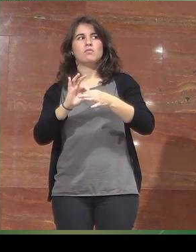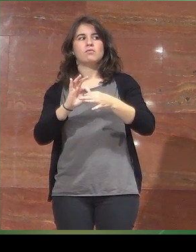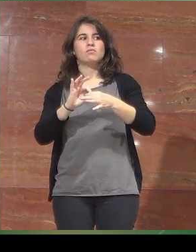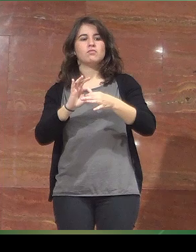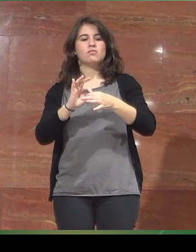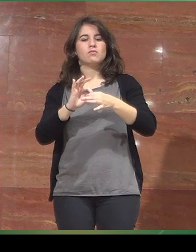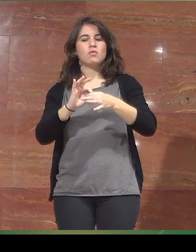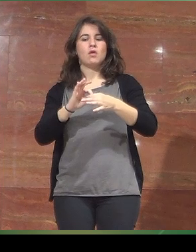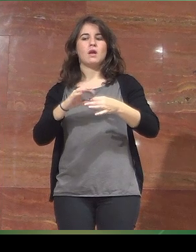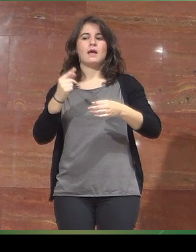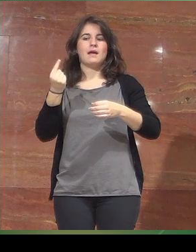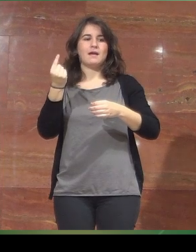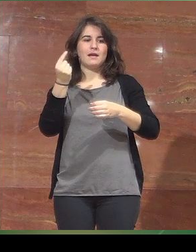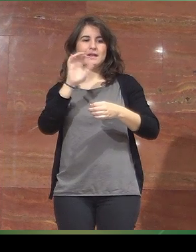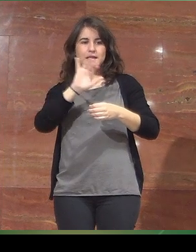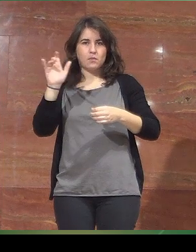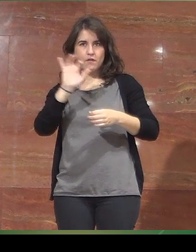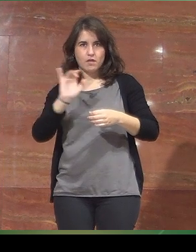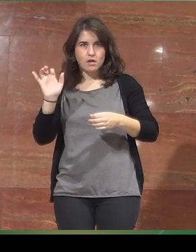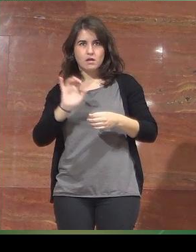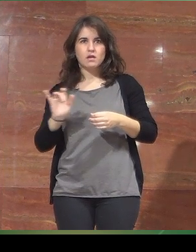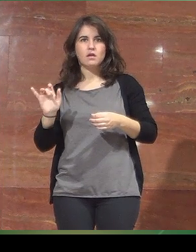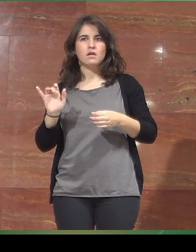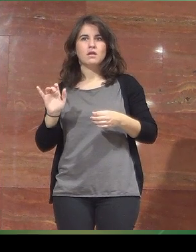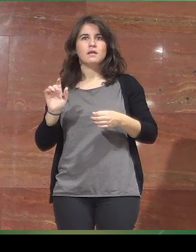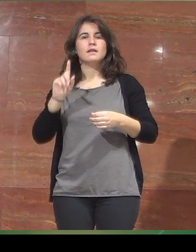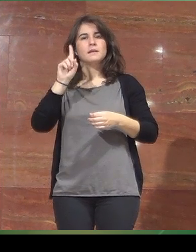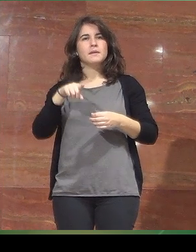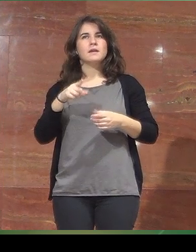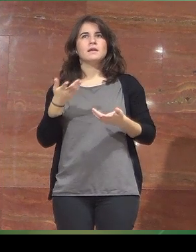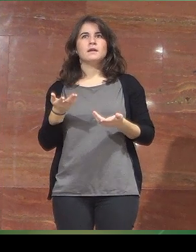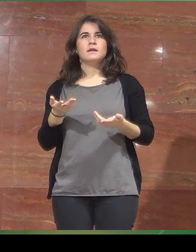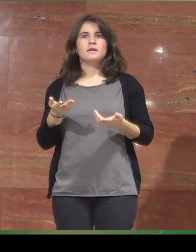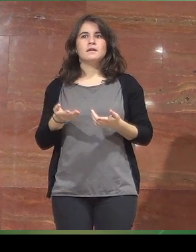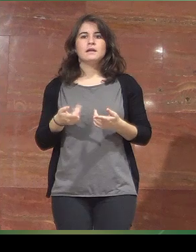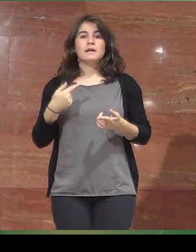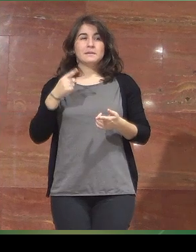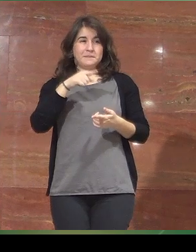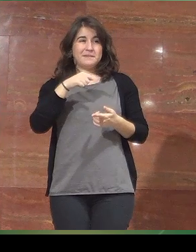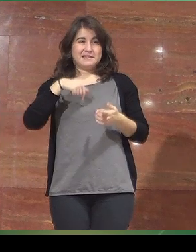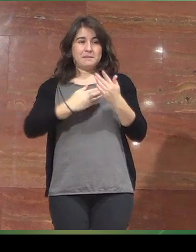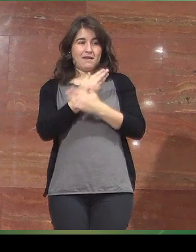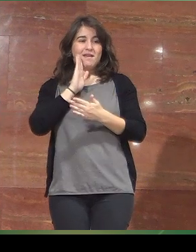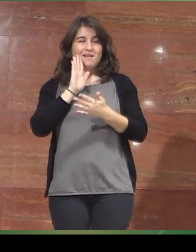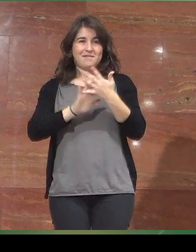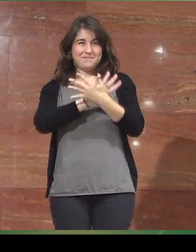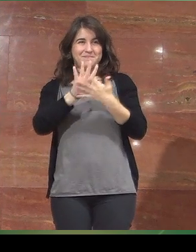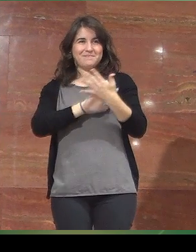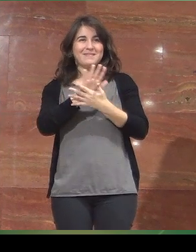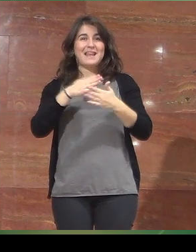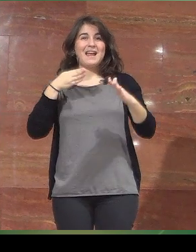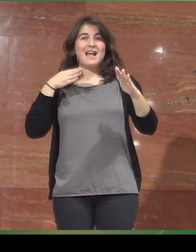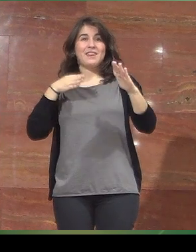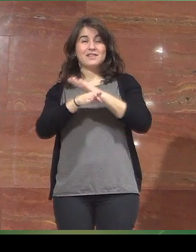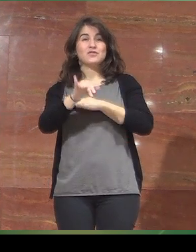typography, and you speak about this also this morning. I think the accessibility of language is also something very important.